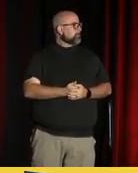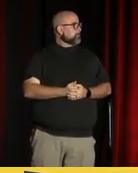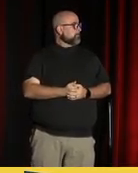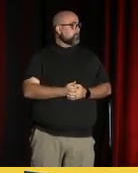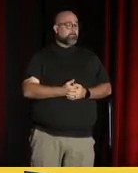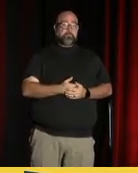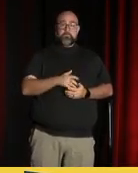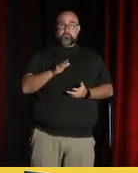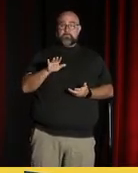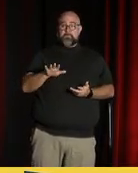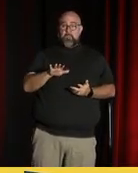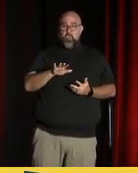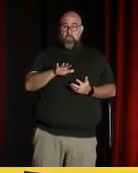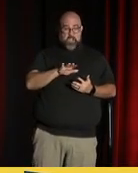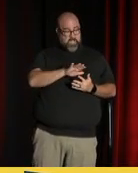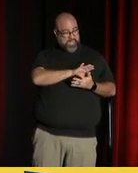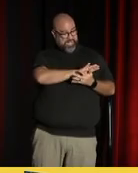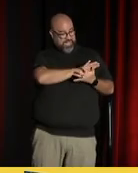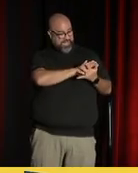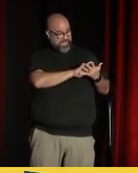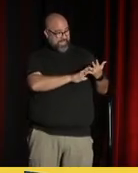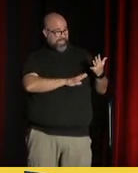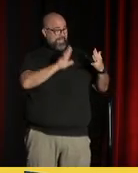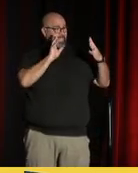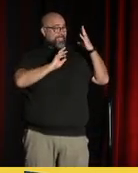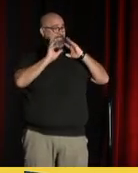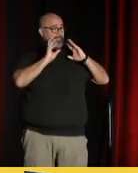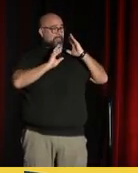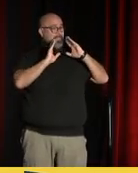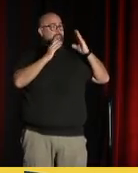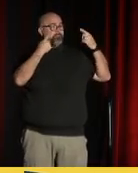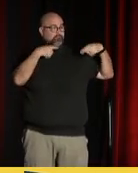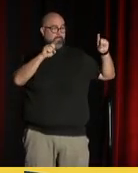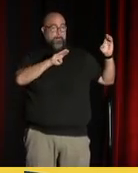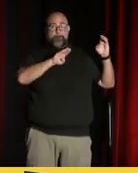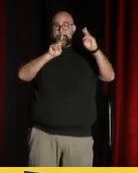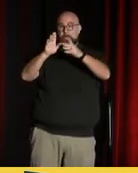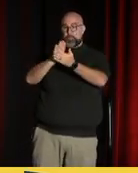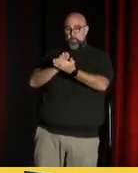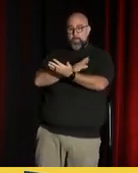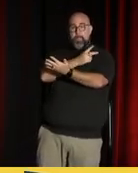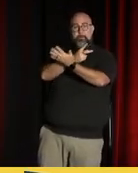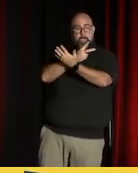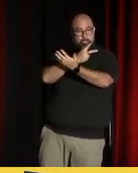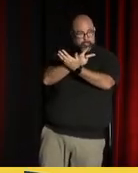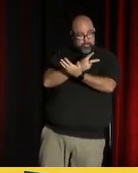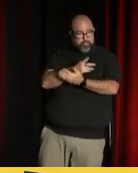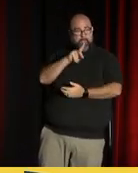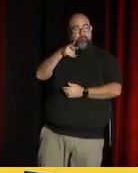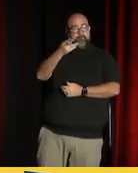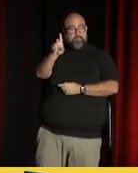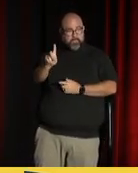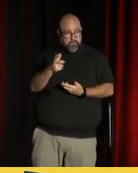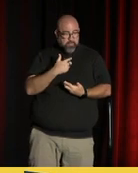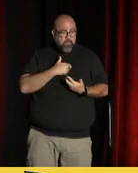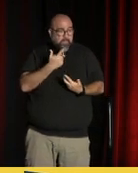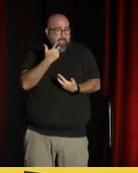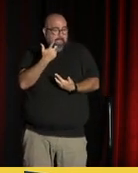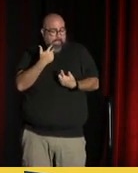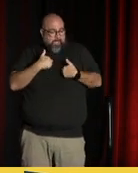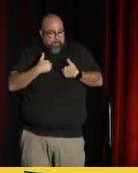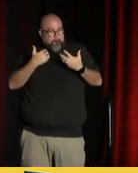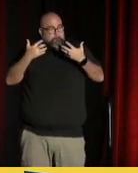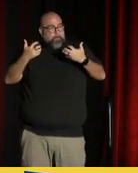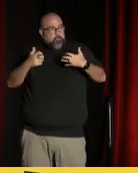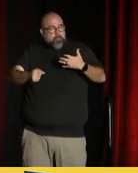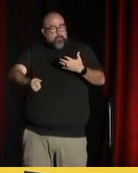And it was because of all of those experiences that I went back to school and did my master's degree and then a Ph.D. because I needed